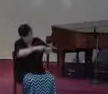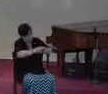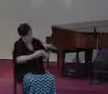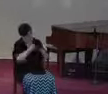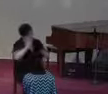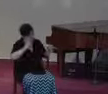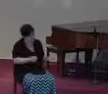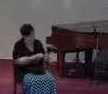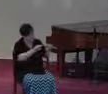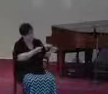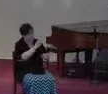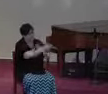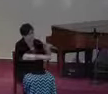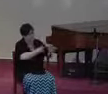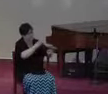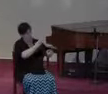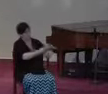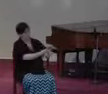world.